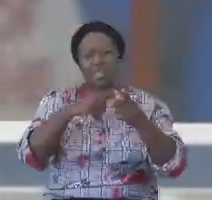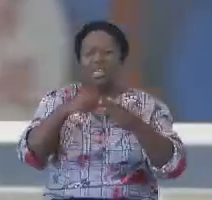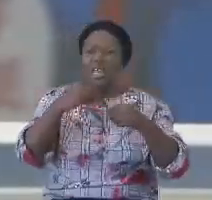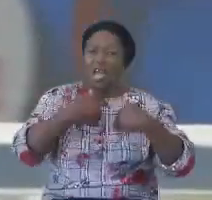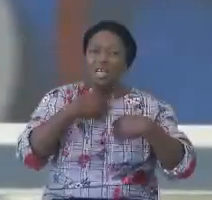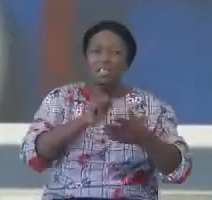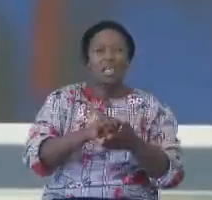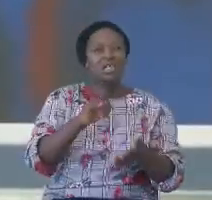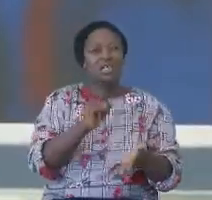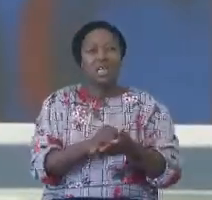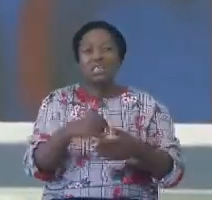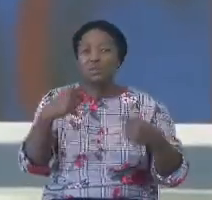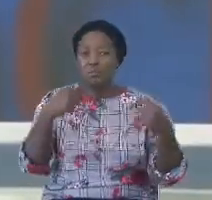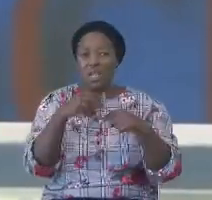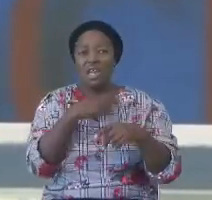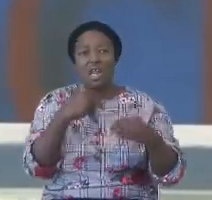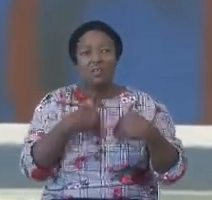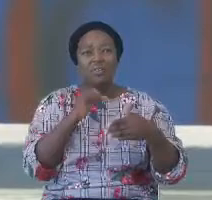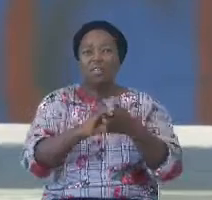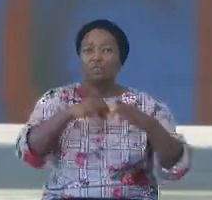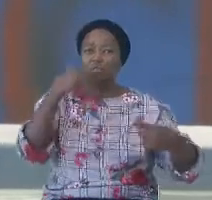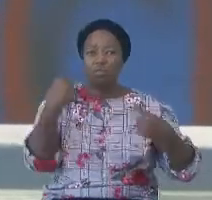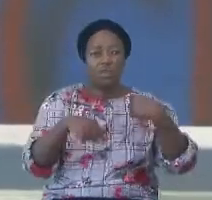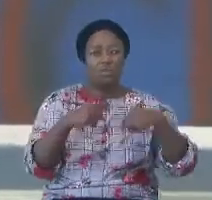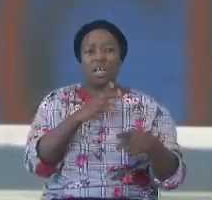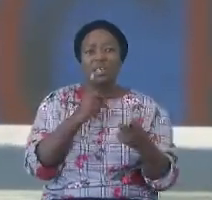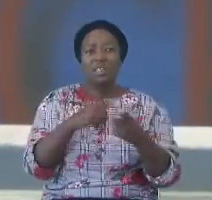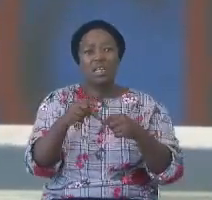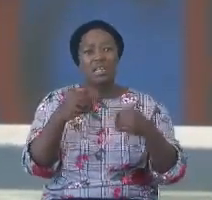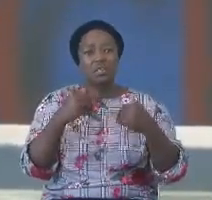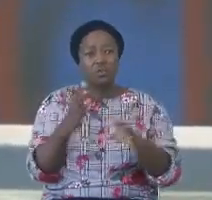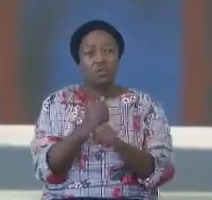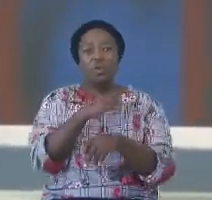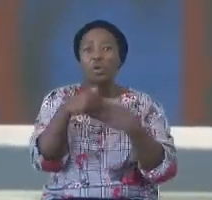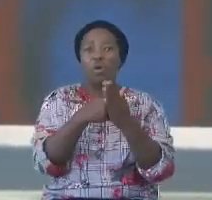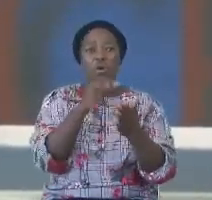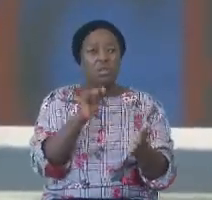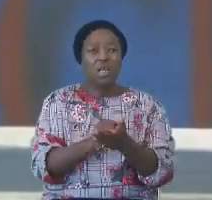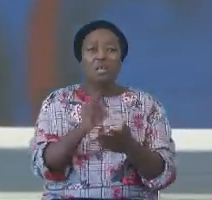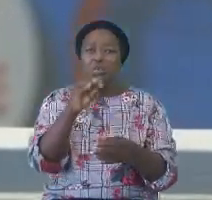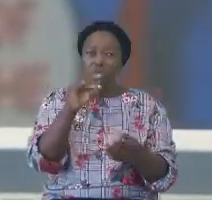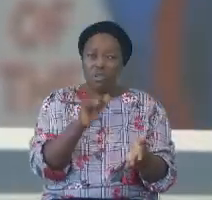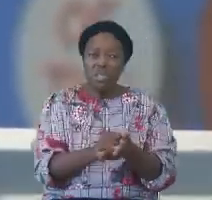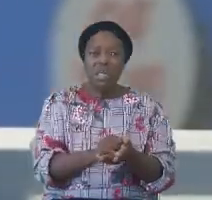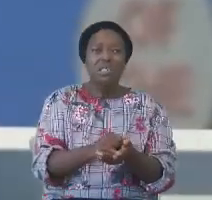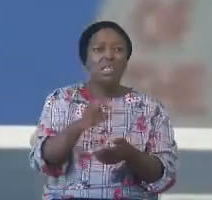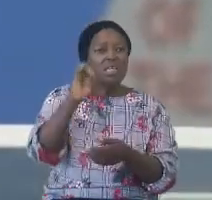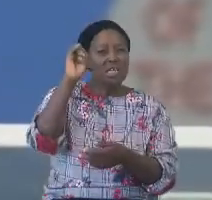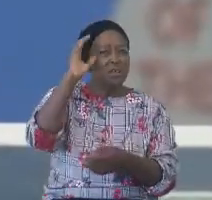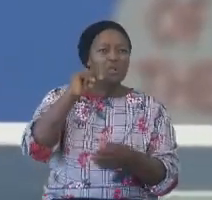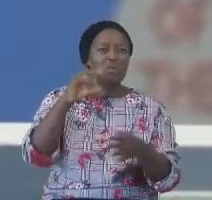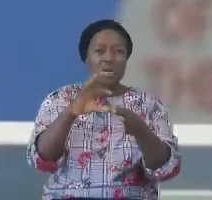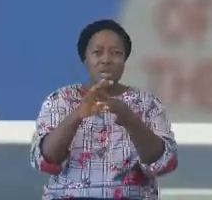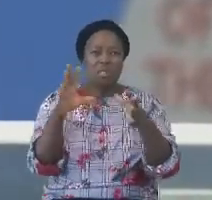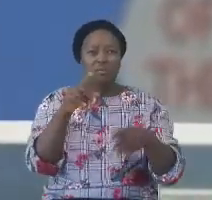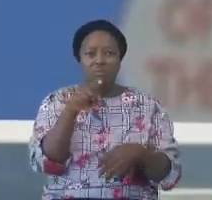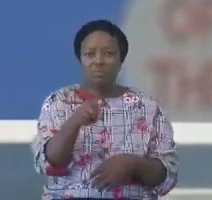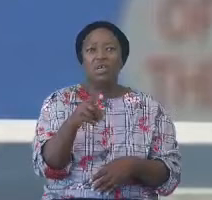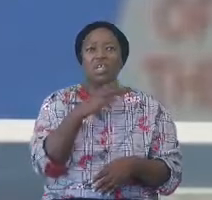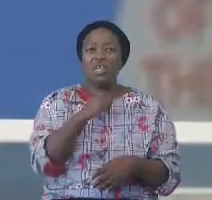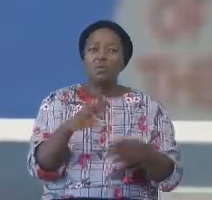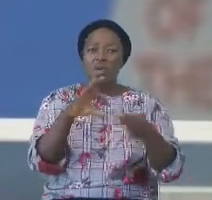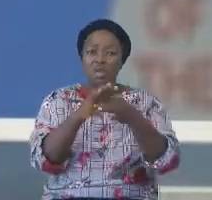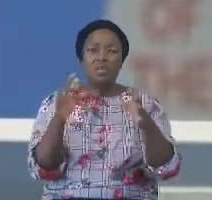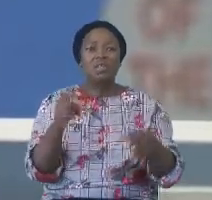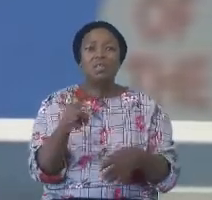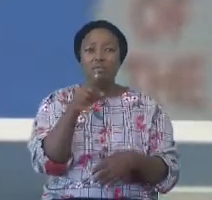cried his suffrage and he had the pain he had the punishment and he took all that so